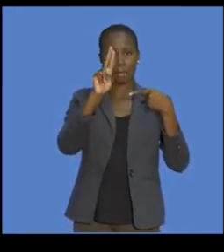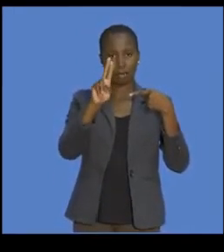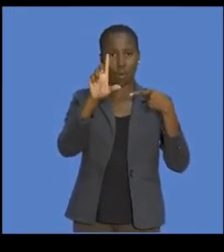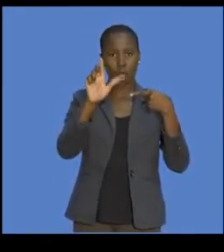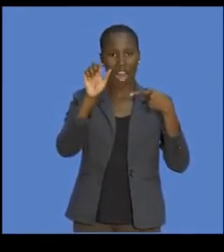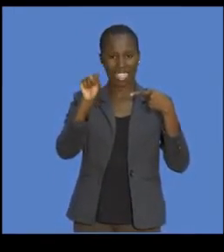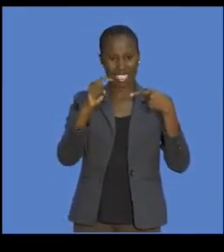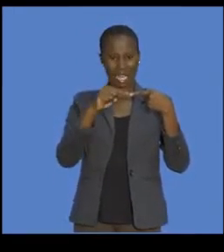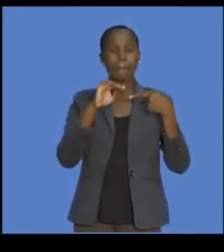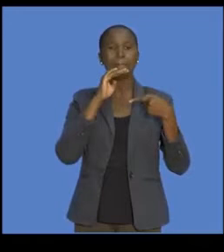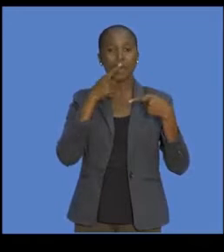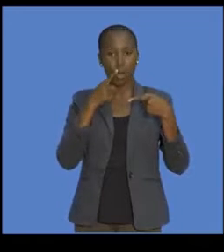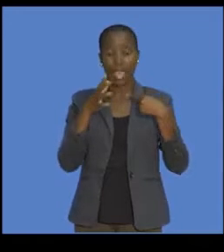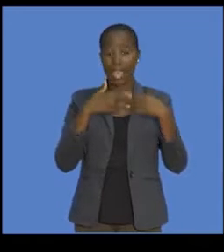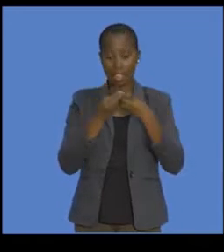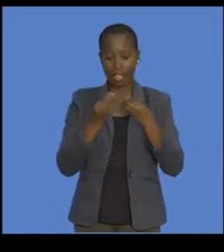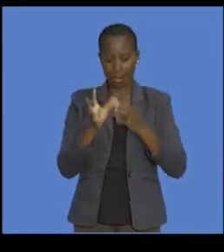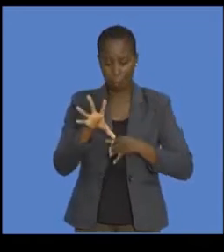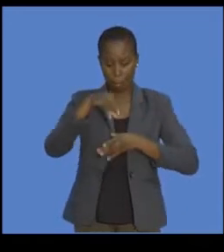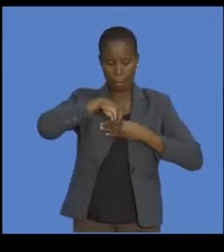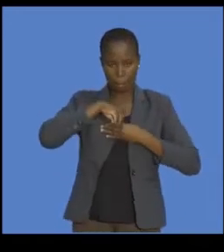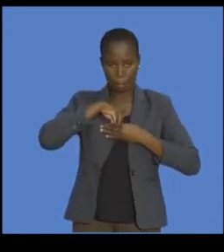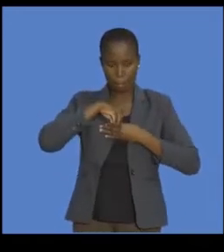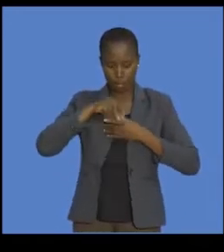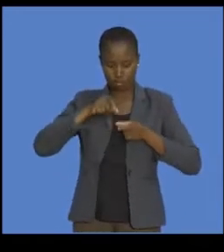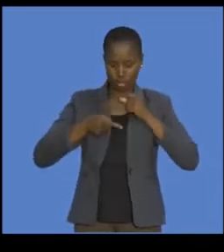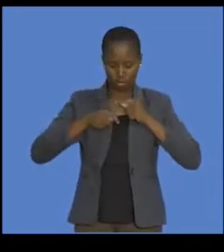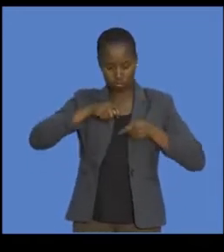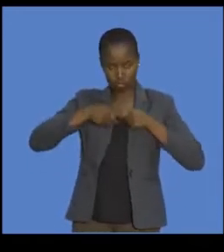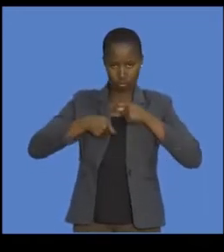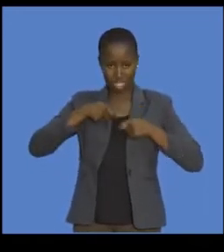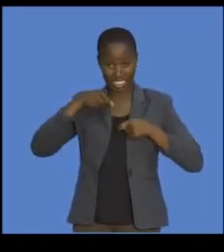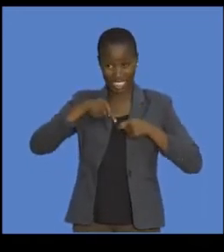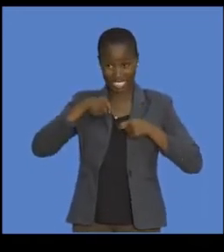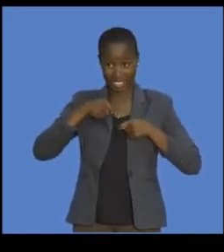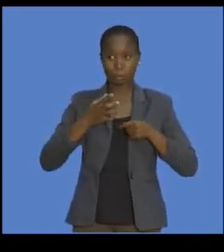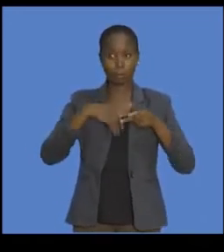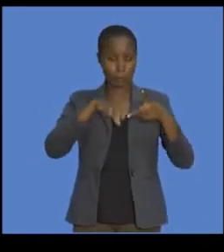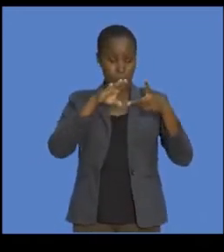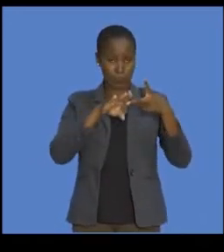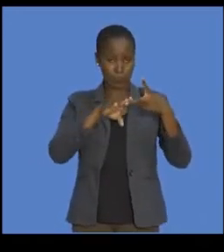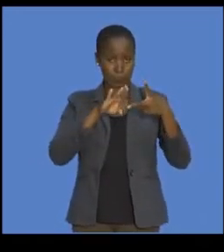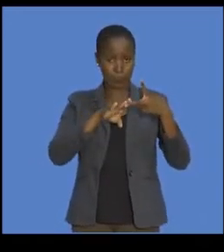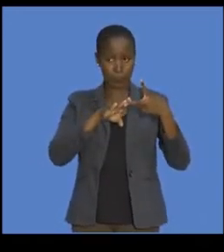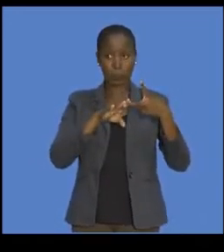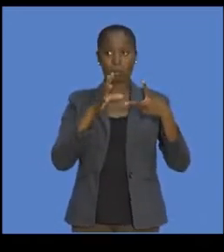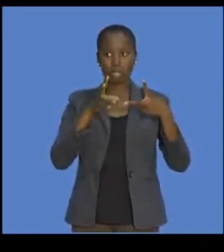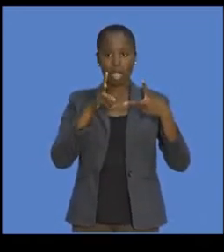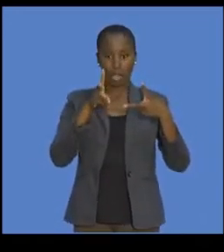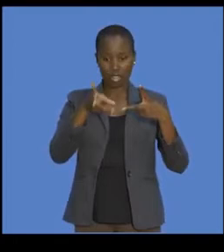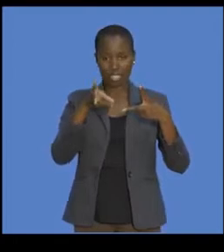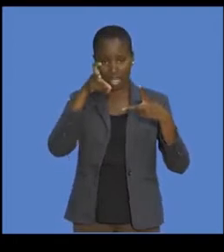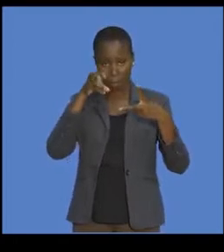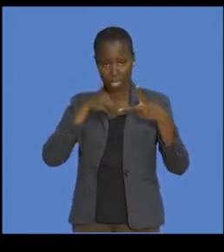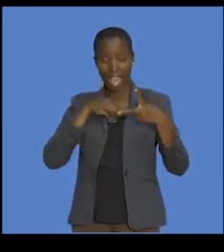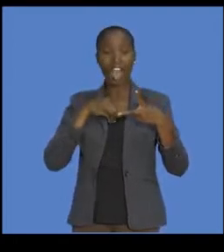a change. A sensor or a receptor that identifies the change. And then a